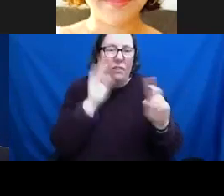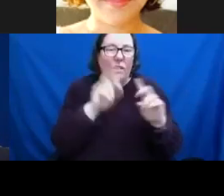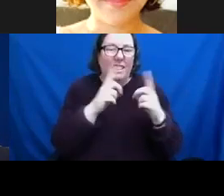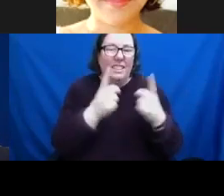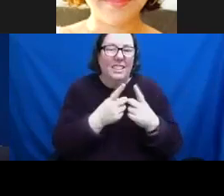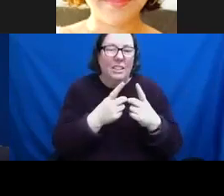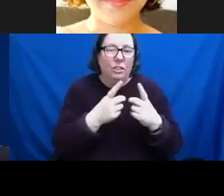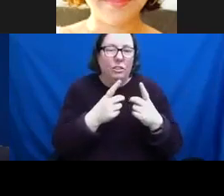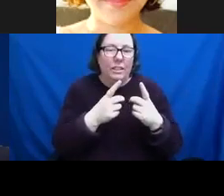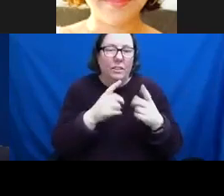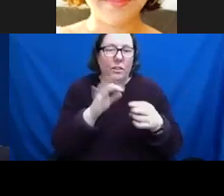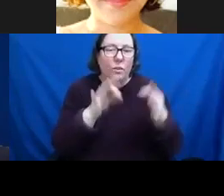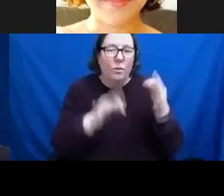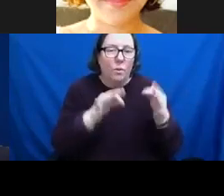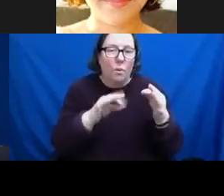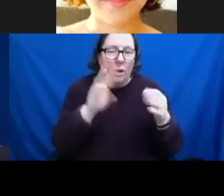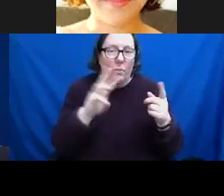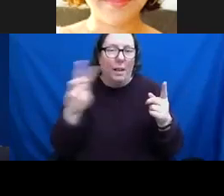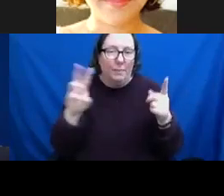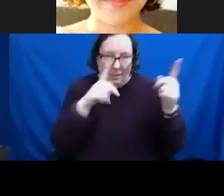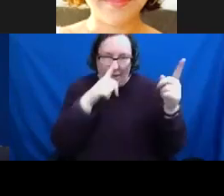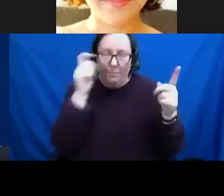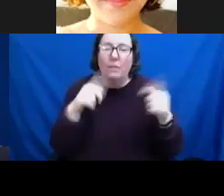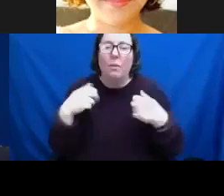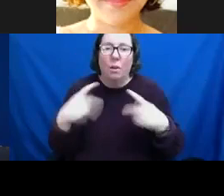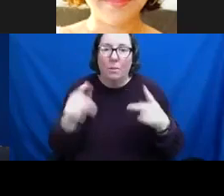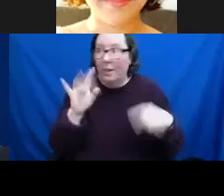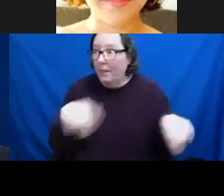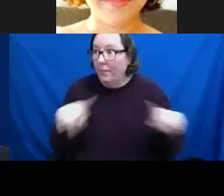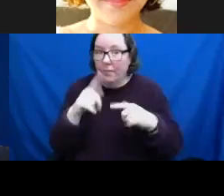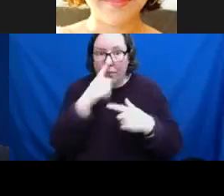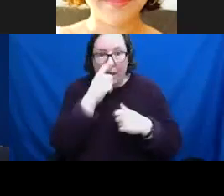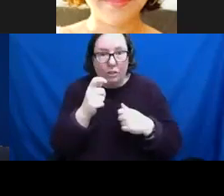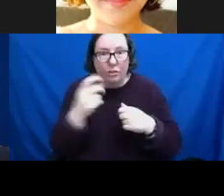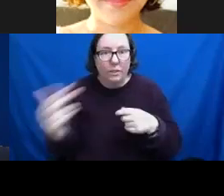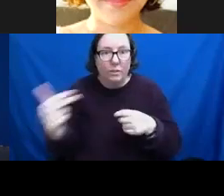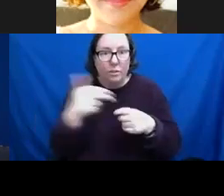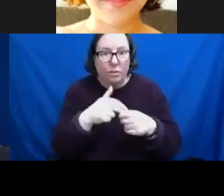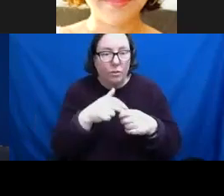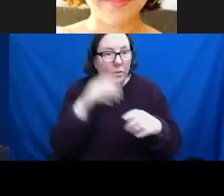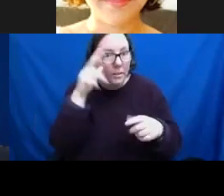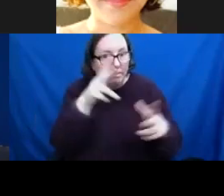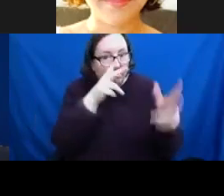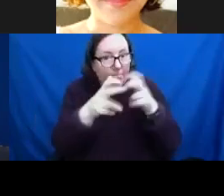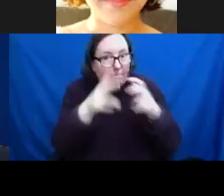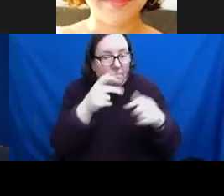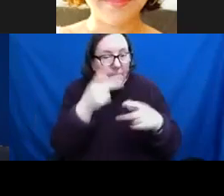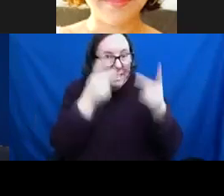website, because there is an opportunity for those who are interested to actually sit in on these hearings.